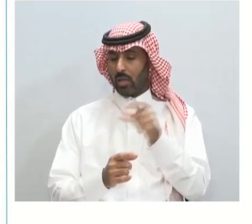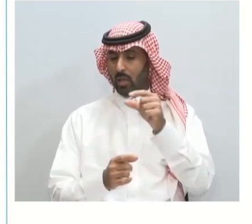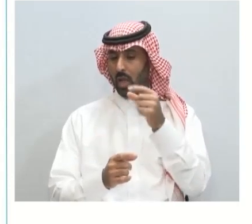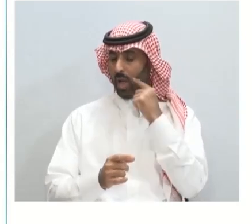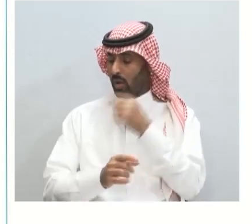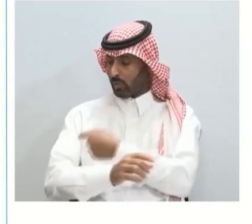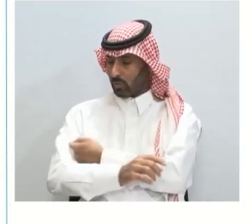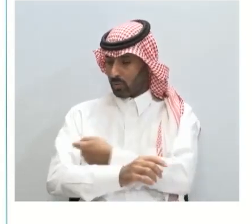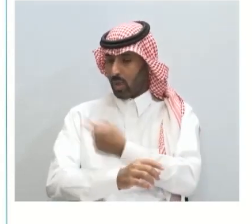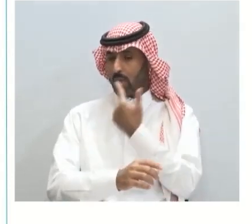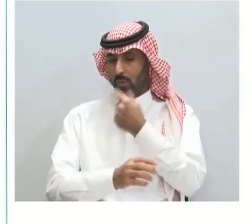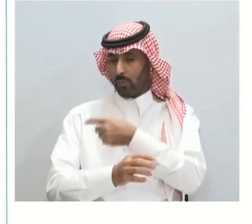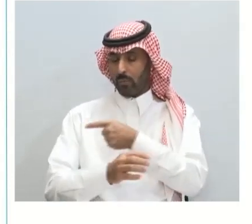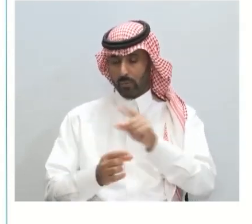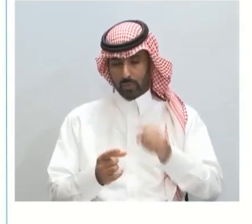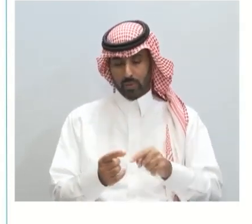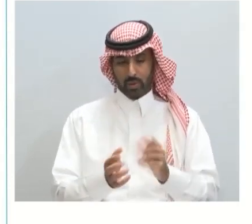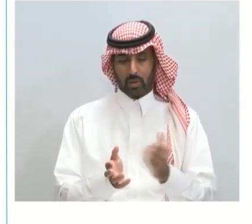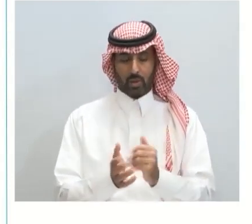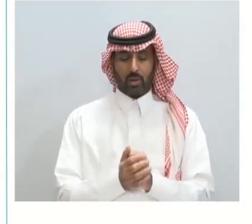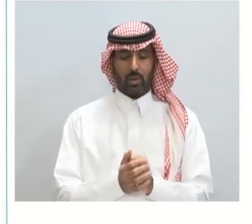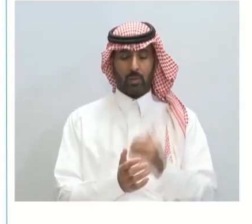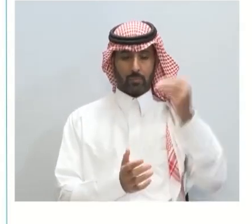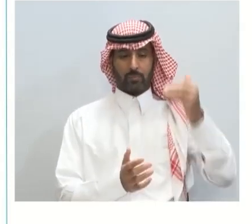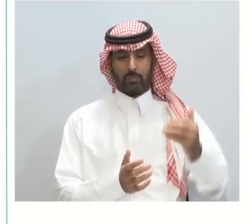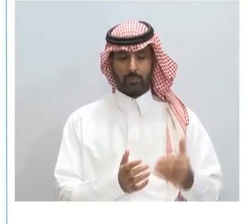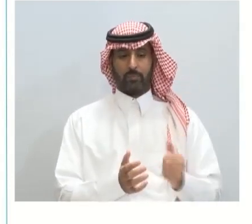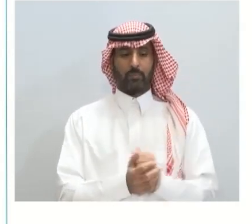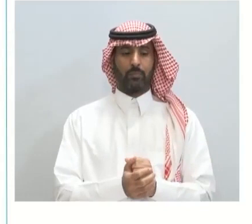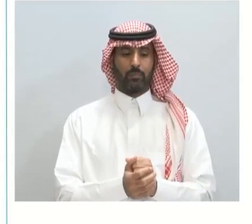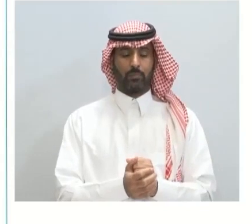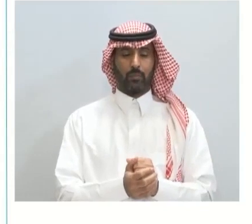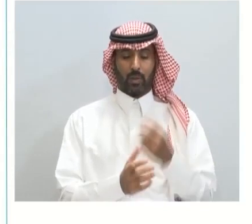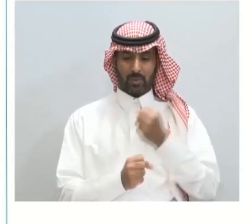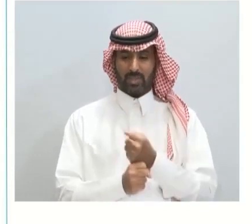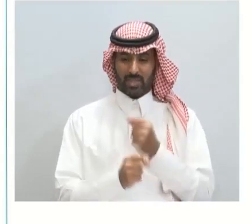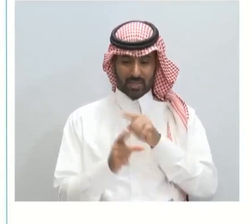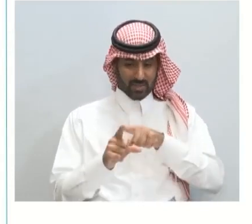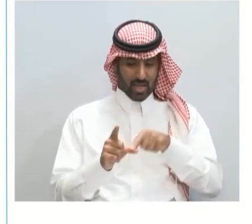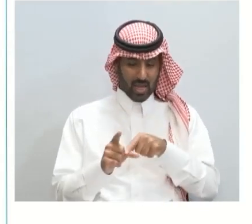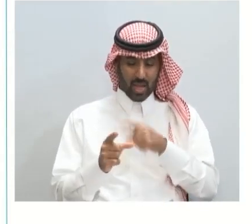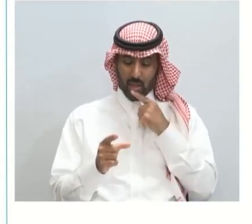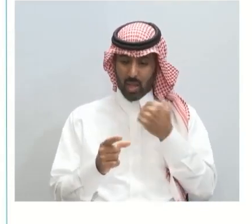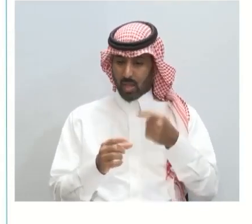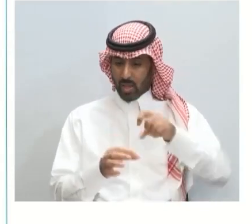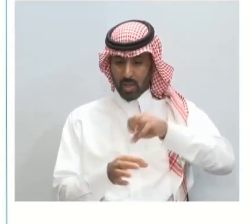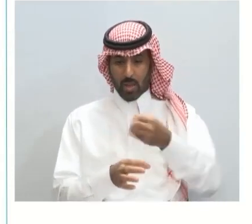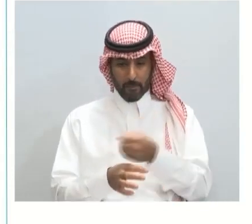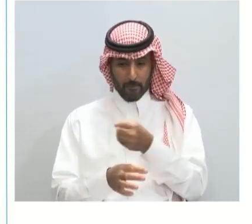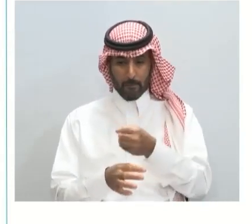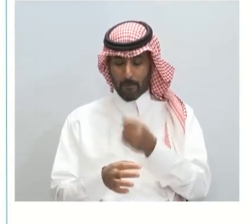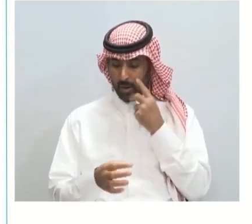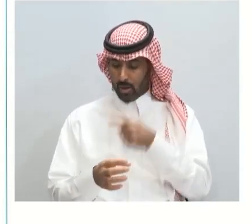blood. Newborn screening is not a common type of genetic testing. Predictive gene testing can be done for treatable